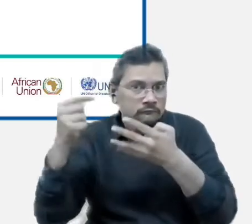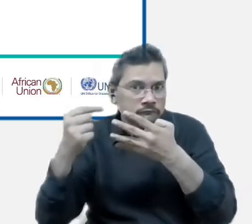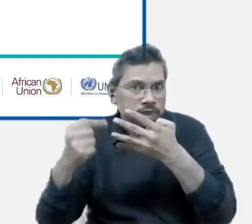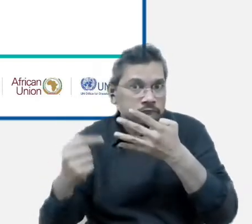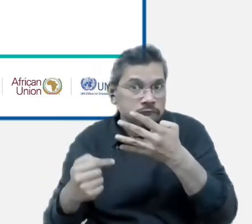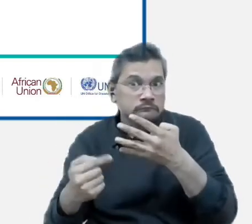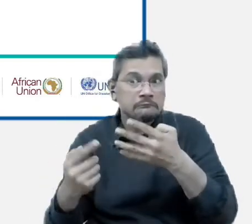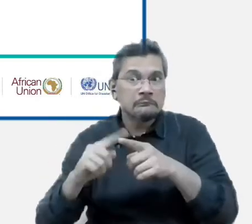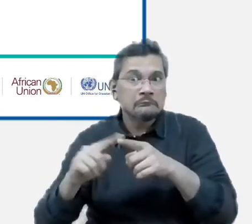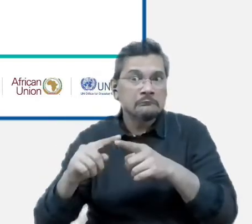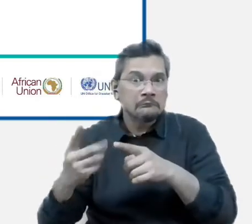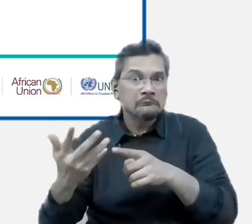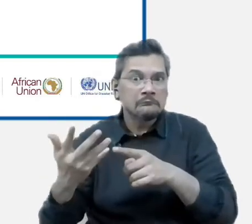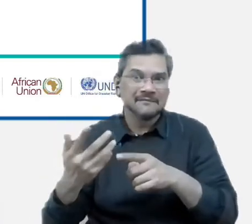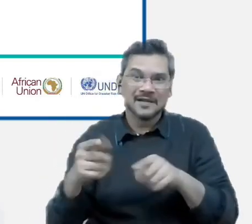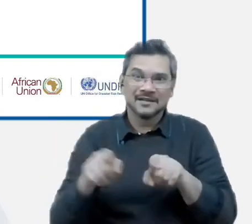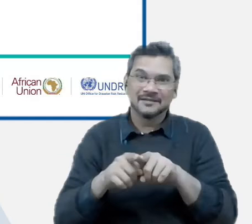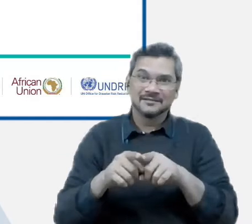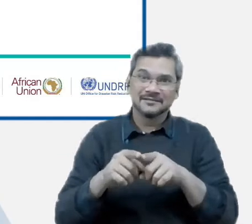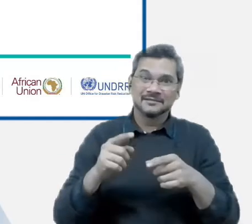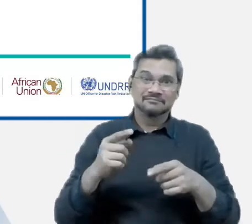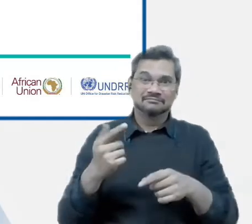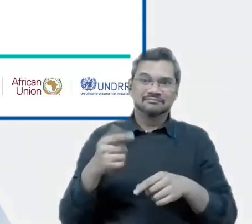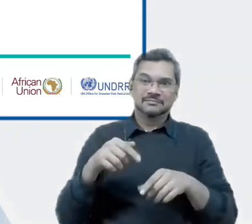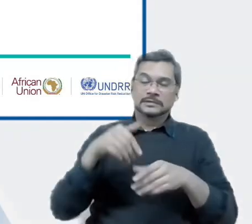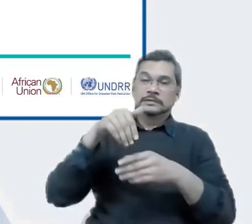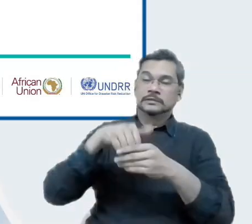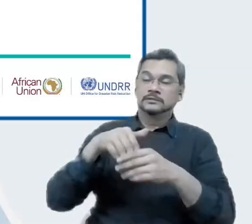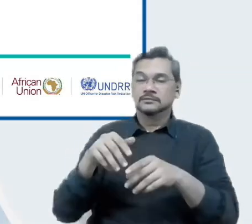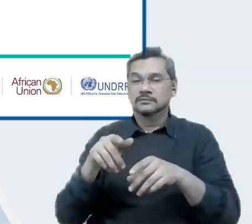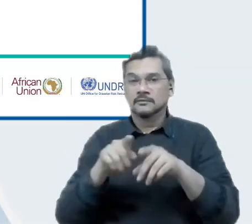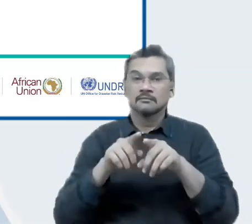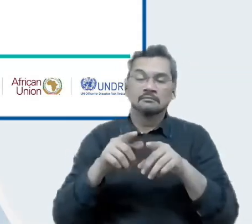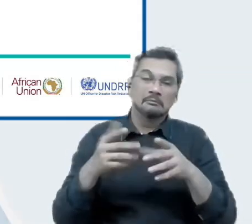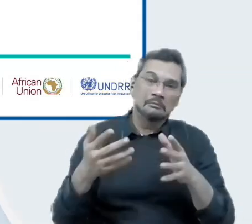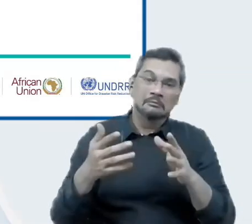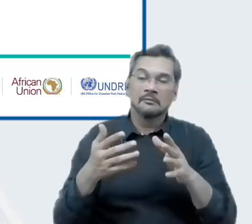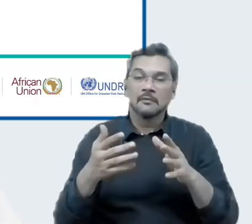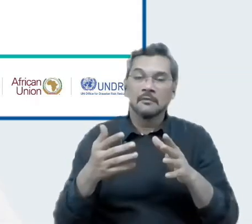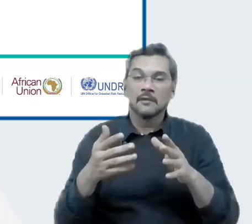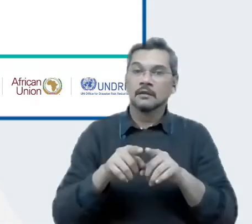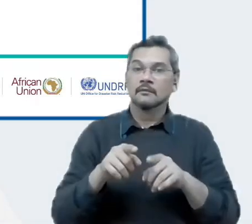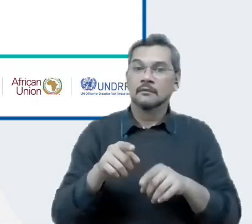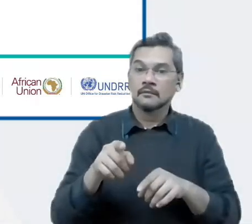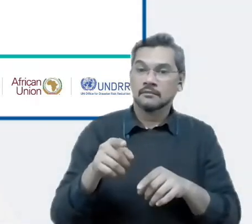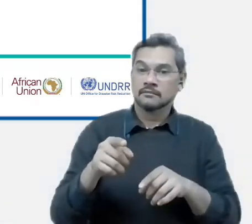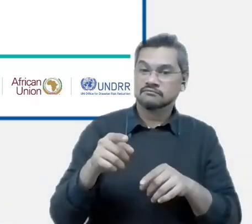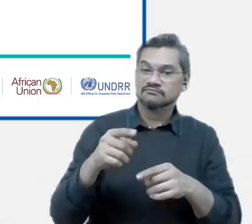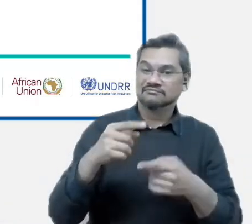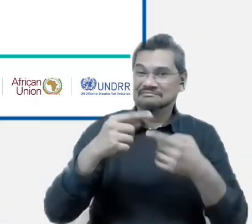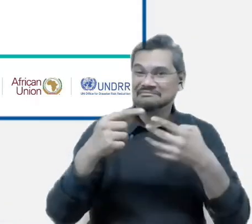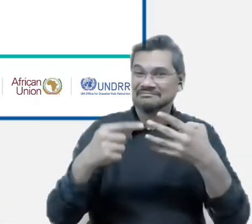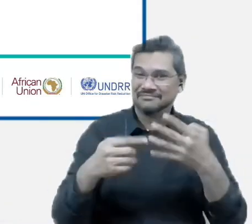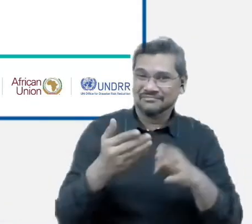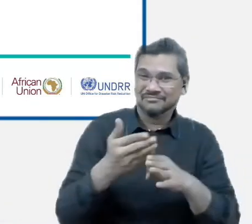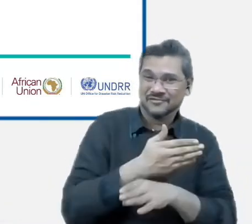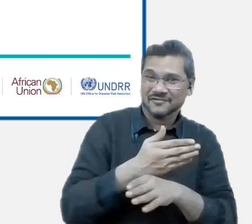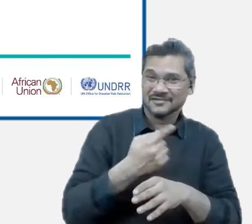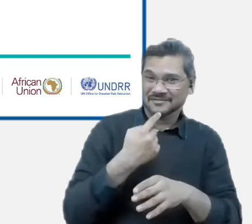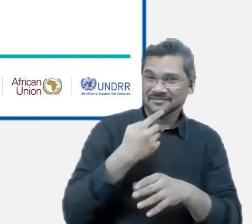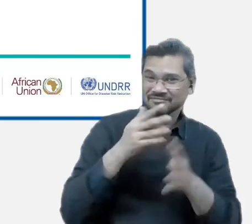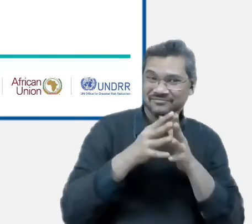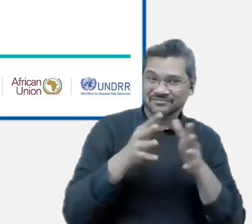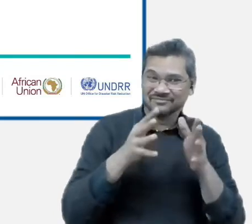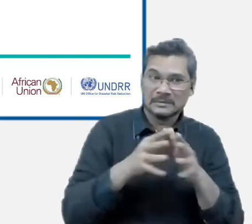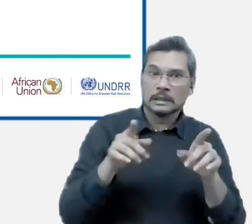the monitoring products from ICPAC, for example, the forecast products from us and other institutions are quite important, particularly to be